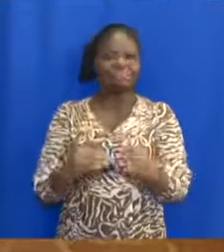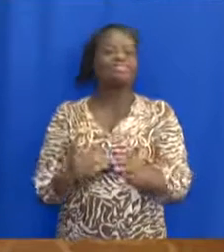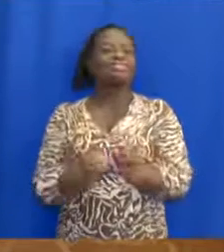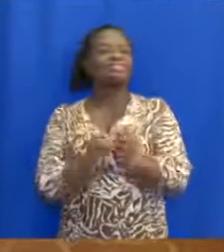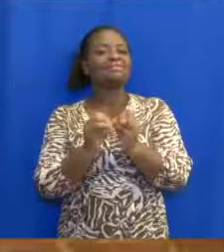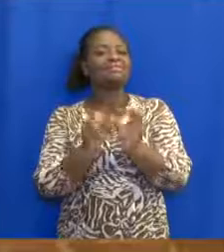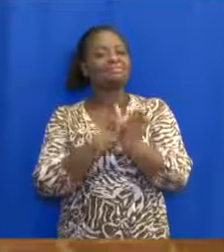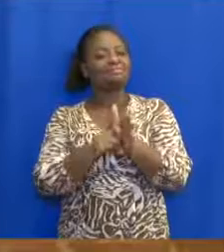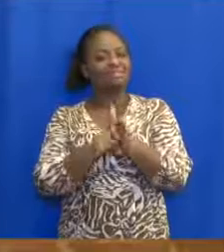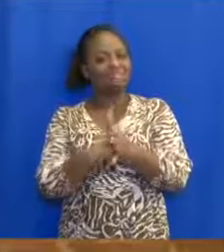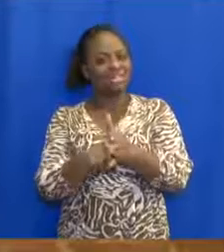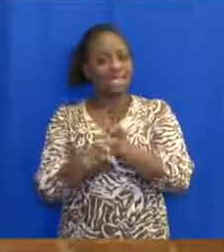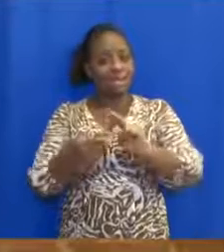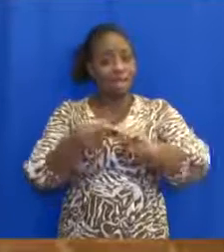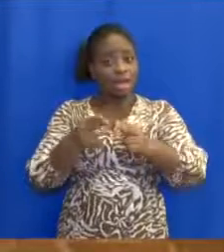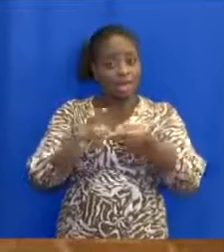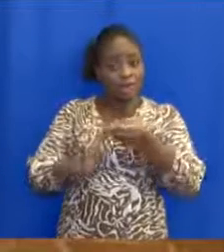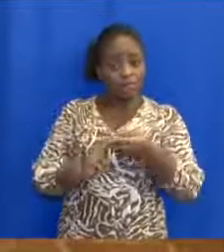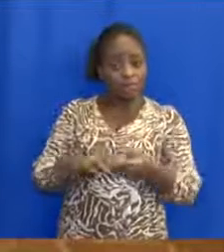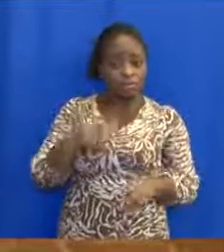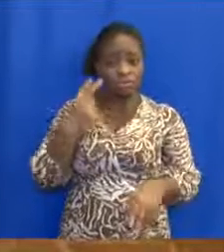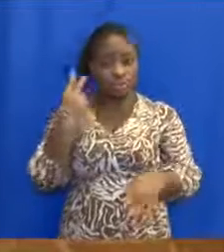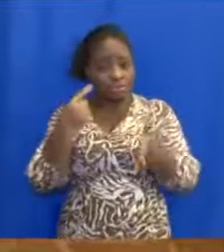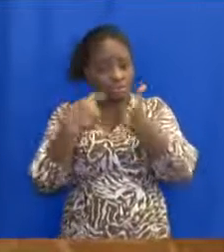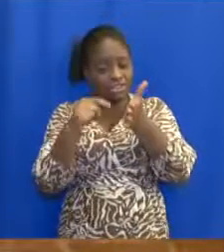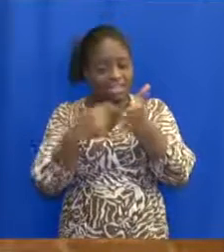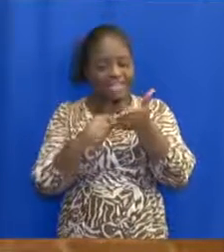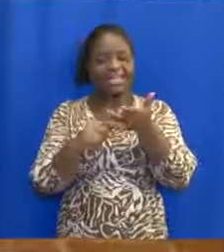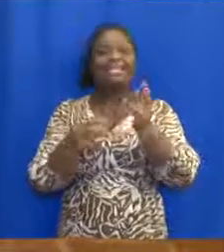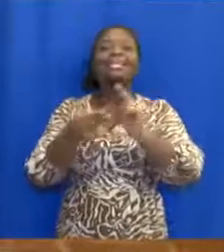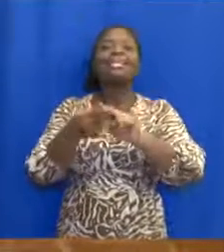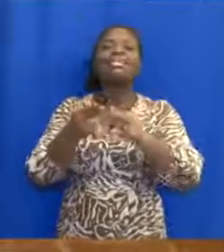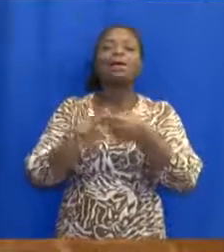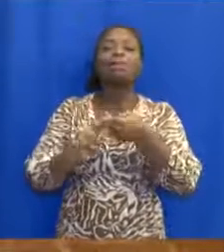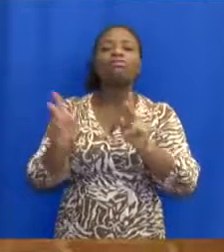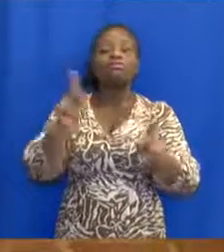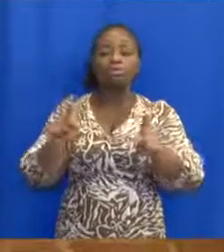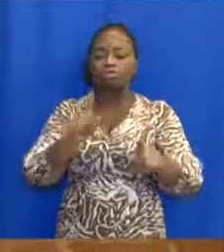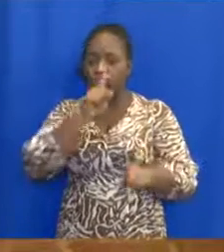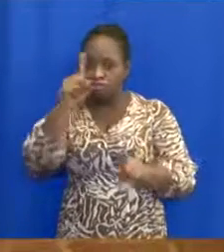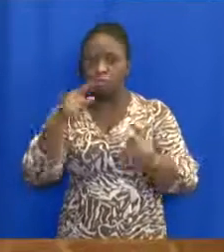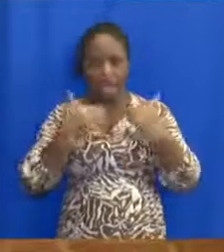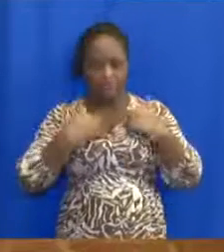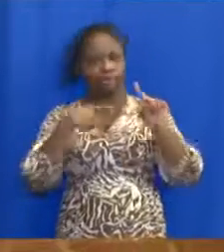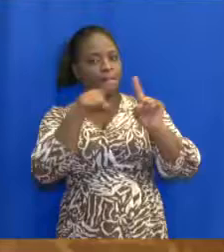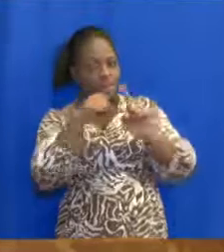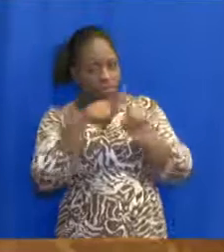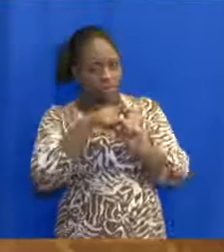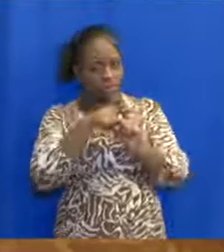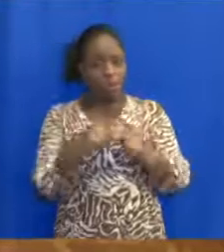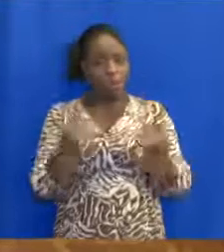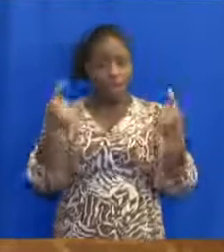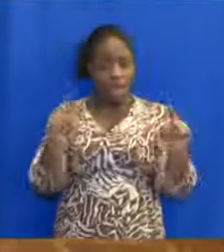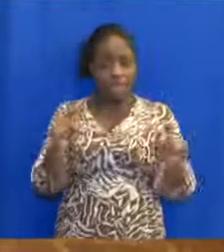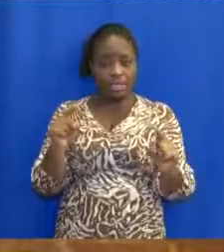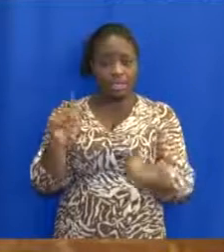it. The figure to look out for is the number of active cases. When I